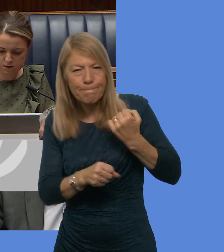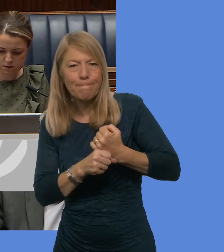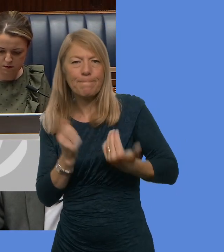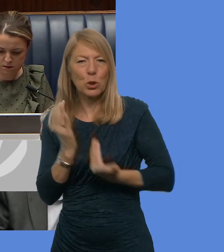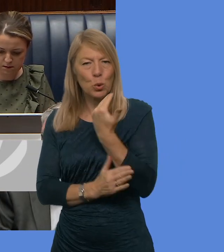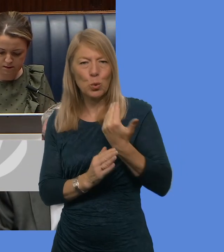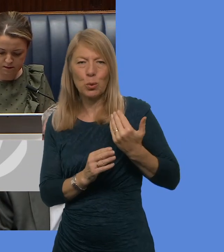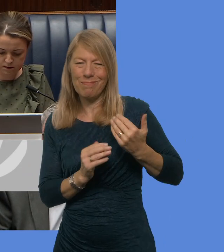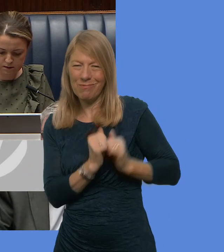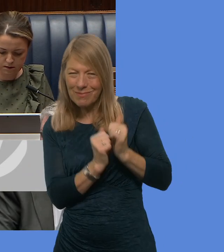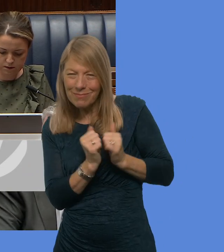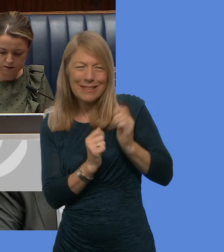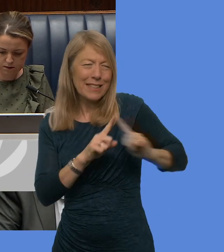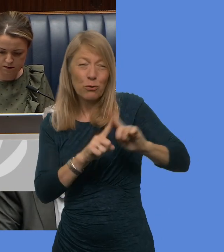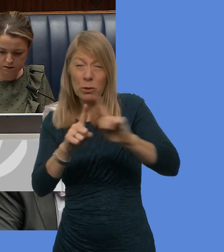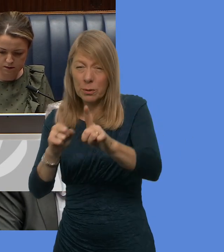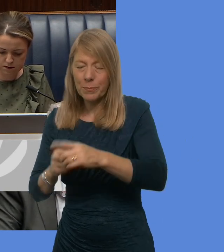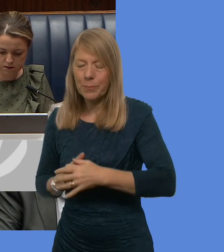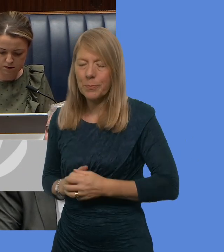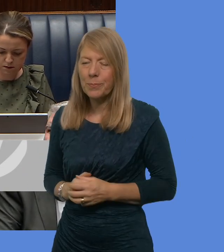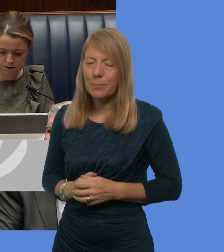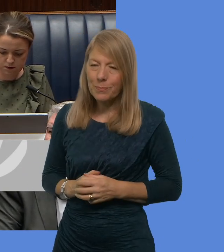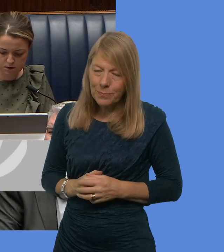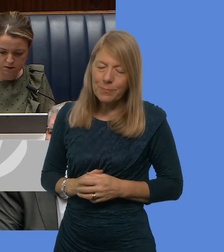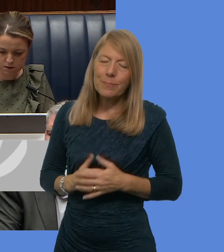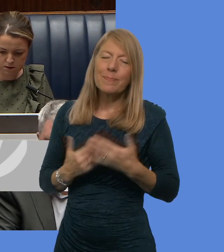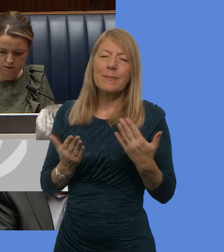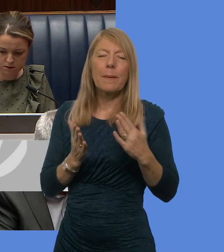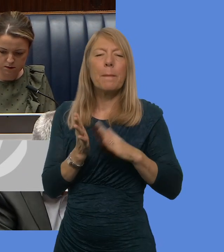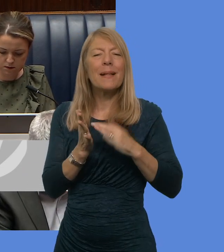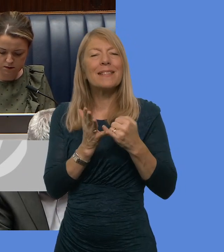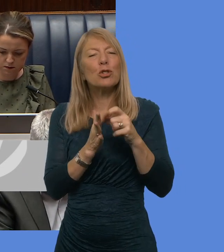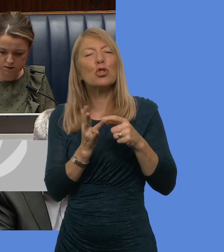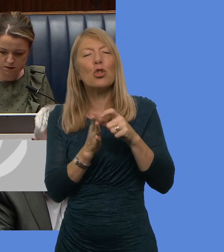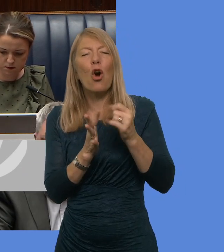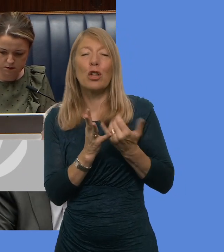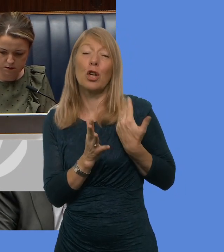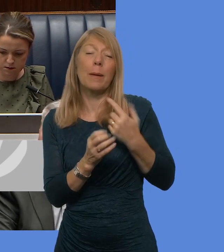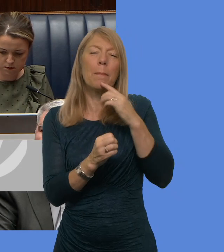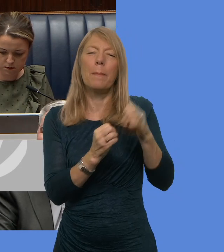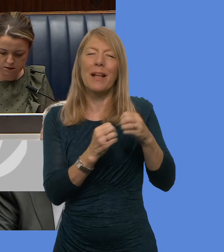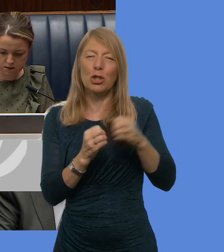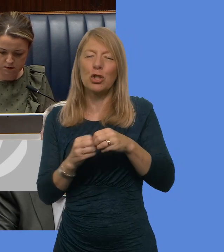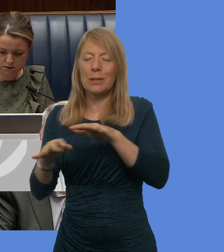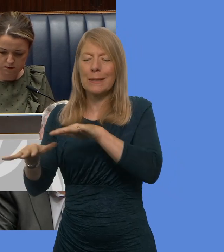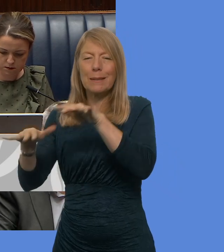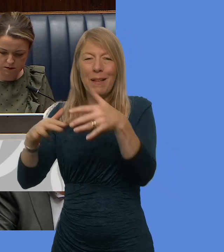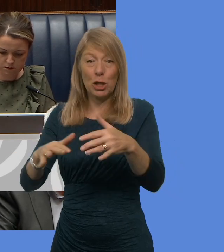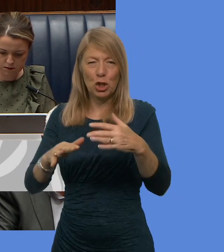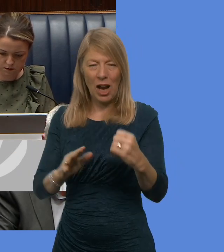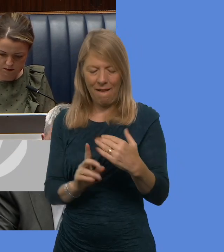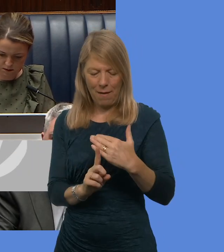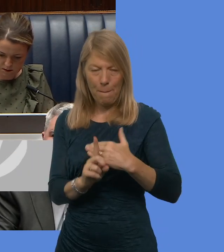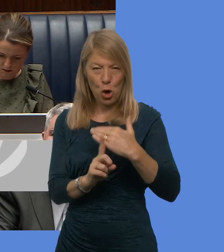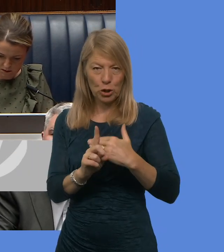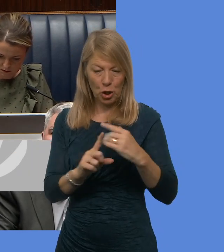monitors, which Ms. Dodds referred to earlier on, That will give us evidential basis of where the current areas